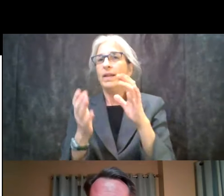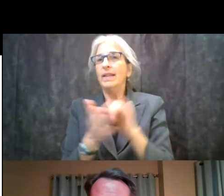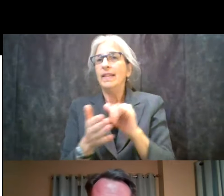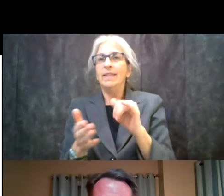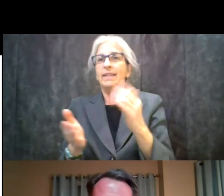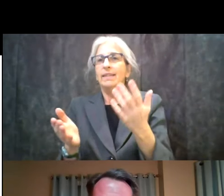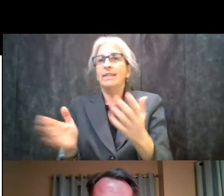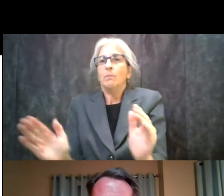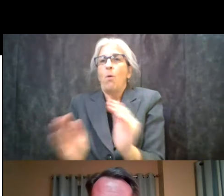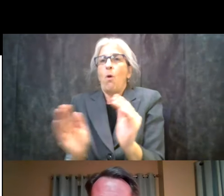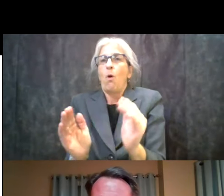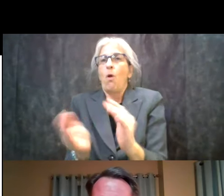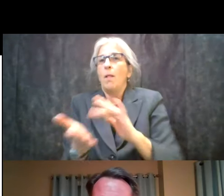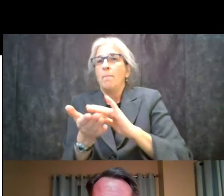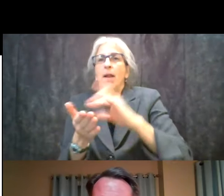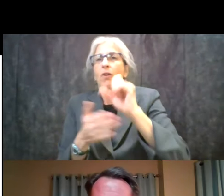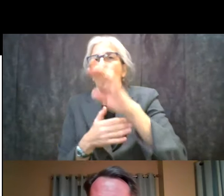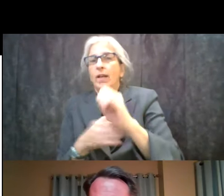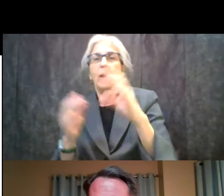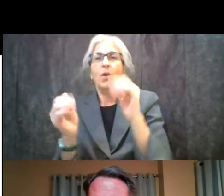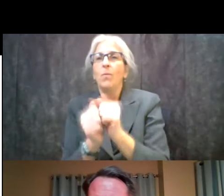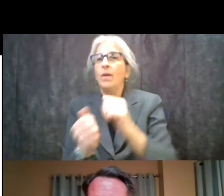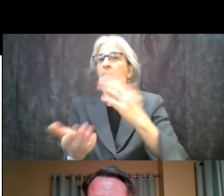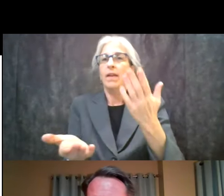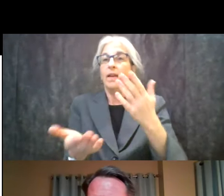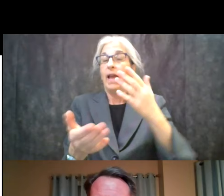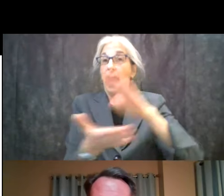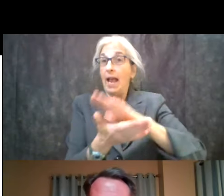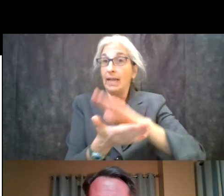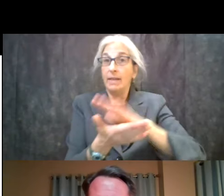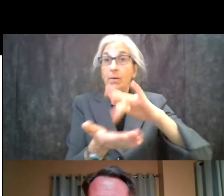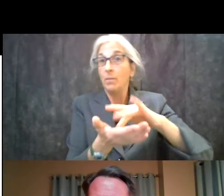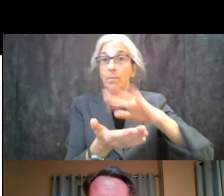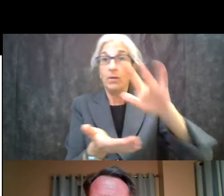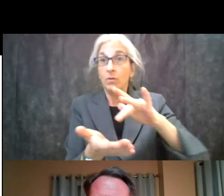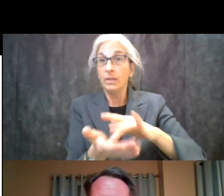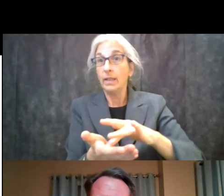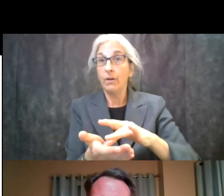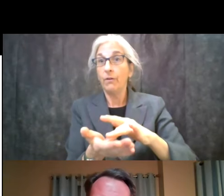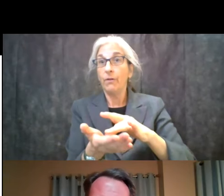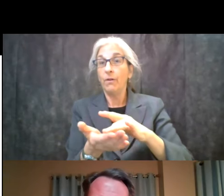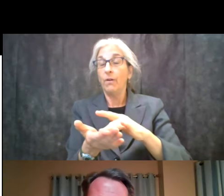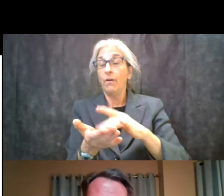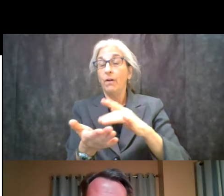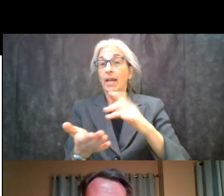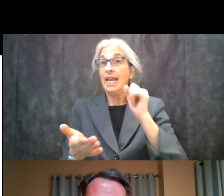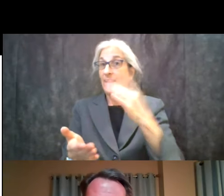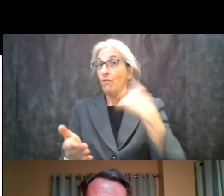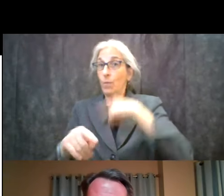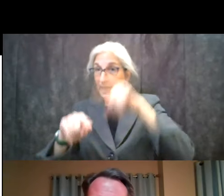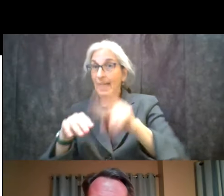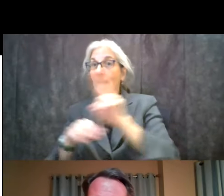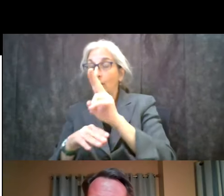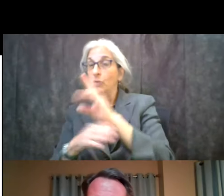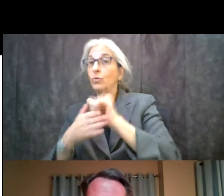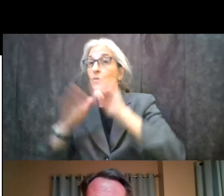medical centers, you know, an academic medical center or a big cancer center where patients have to may drive 3 hours to get to. And if we can't then implement